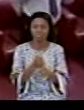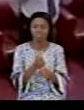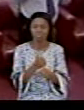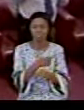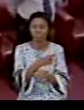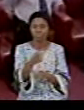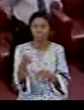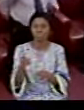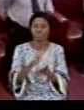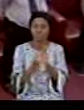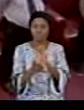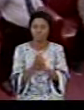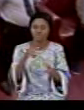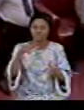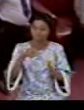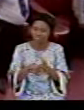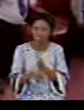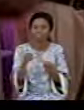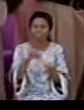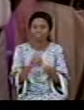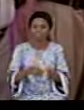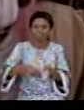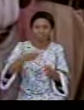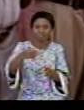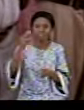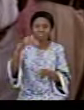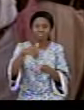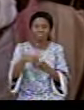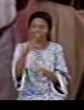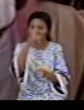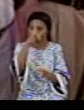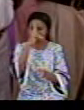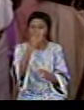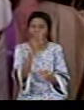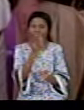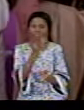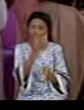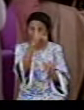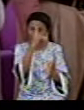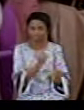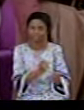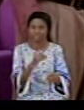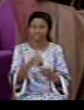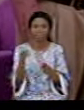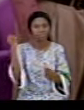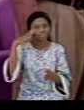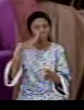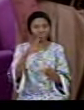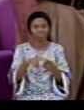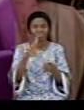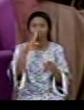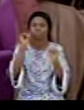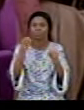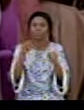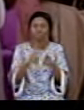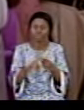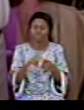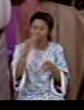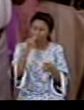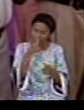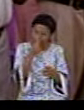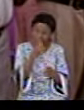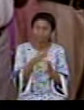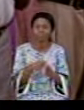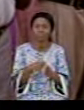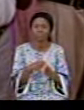make you higher in faith, in grace, to be able to tolerate, to be able to endure, to be able to